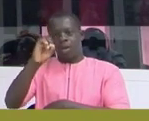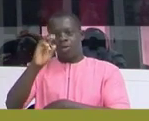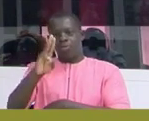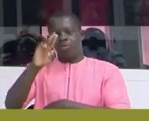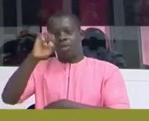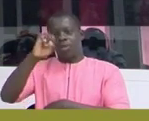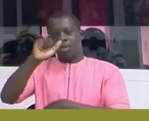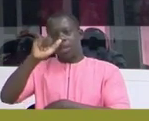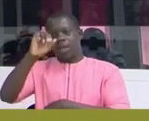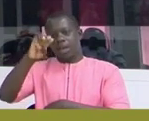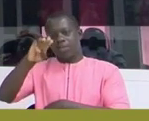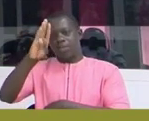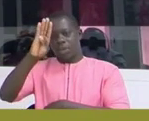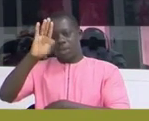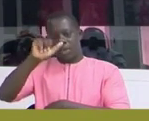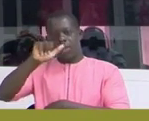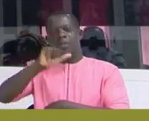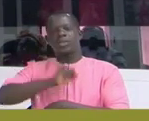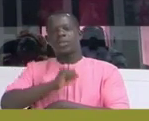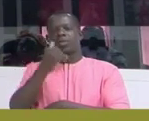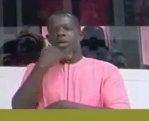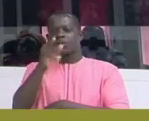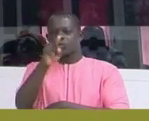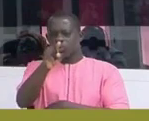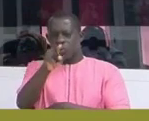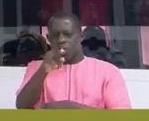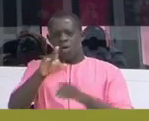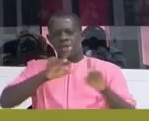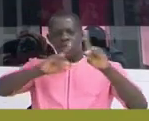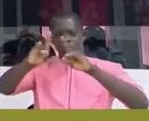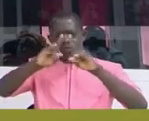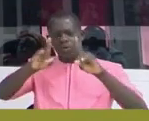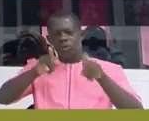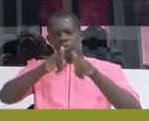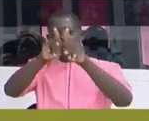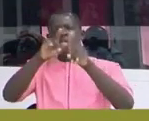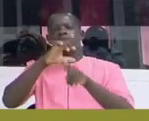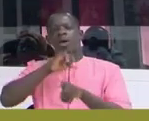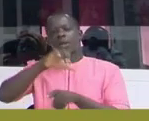Did you negotiate with Mr. Samba to use his